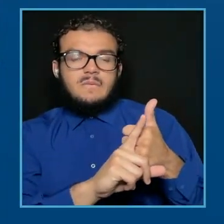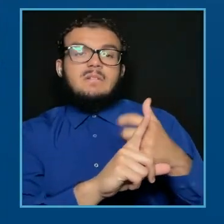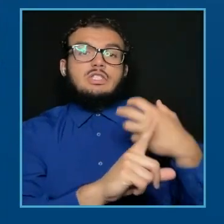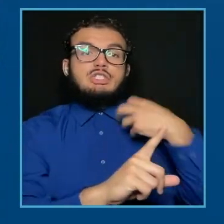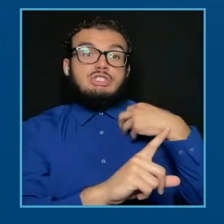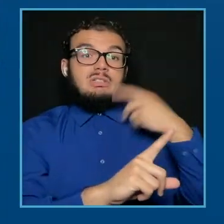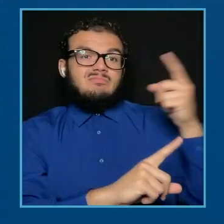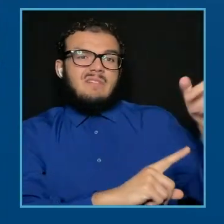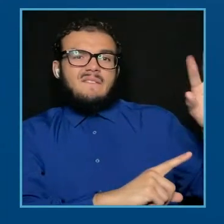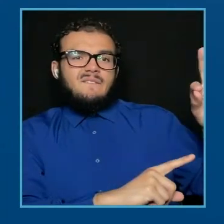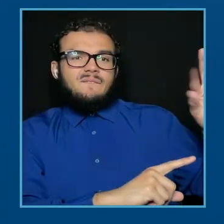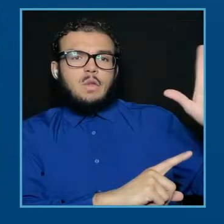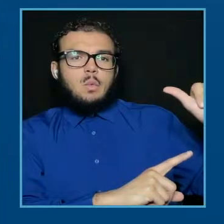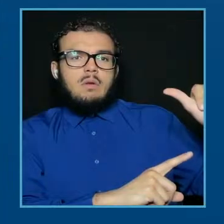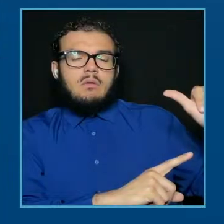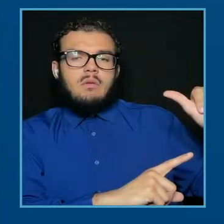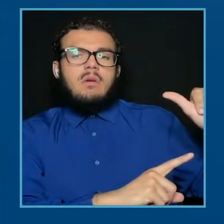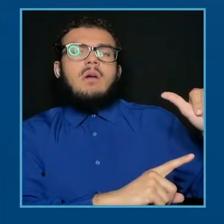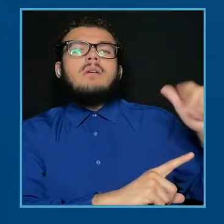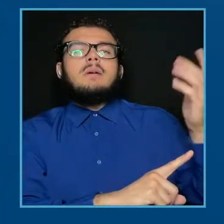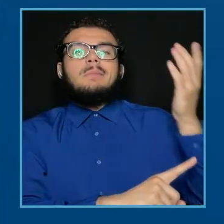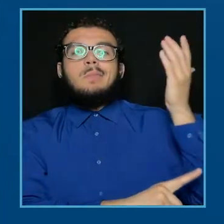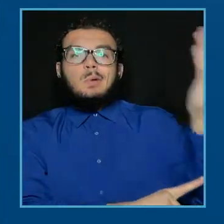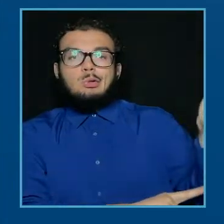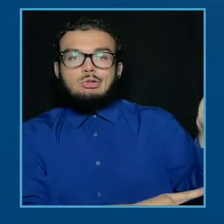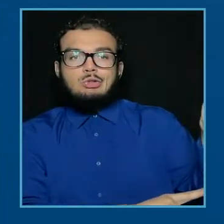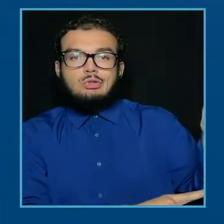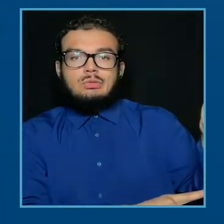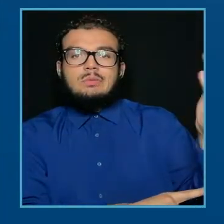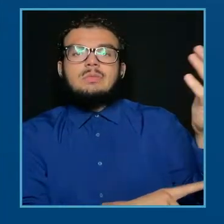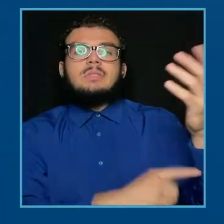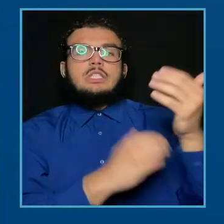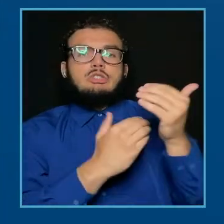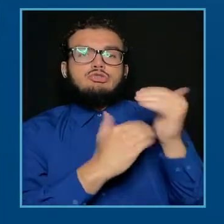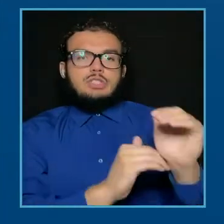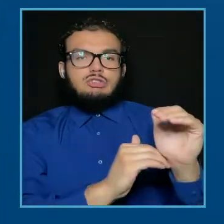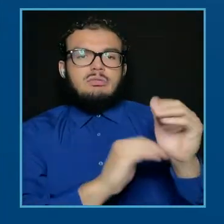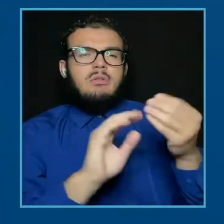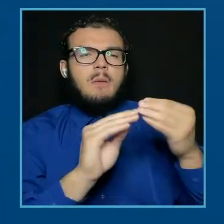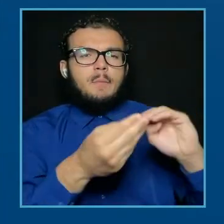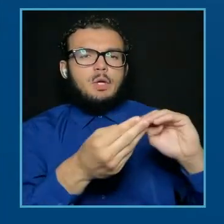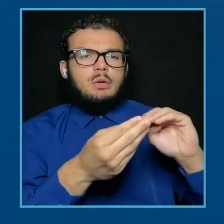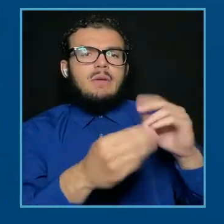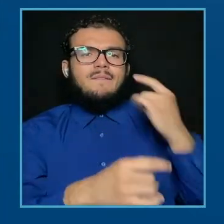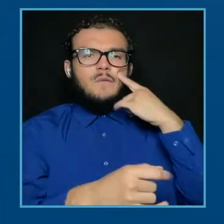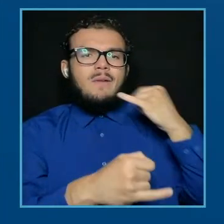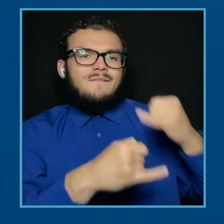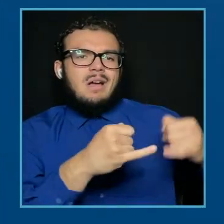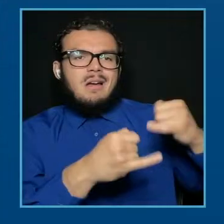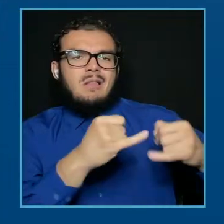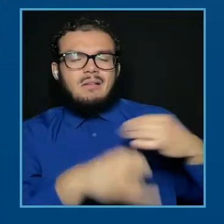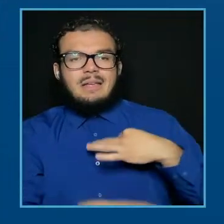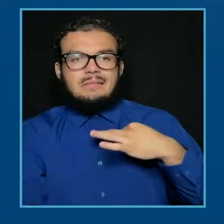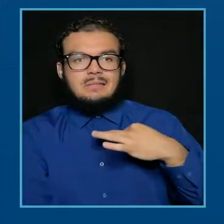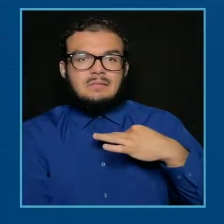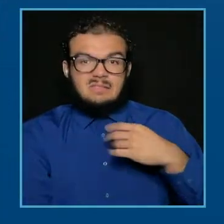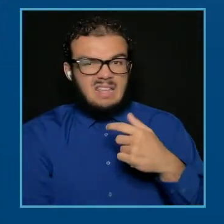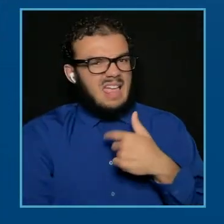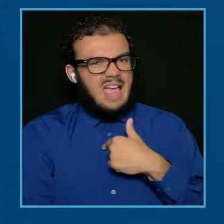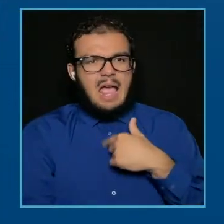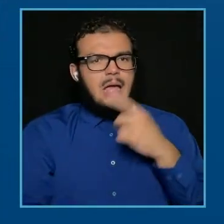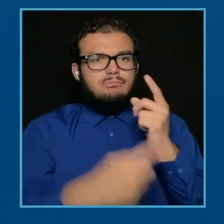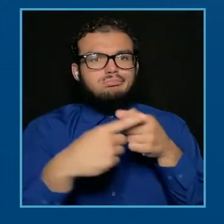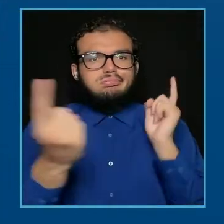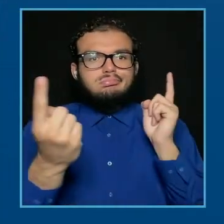Florida made a motion to restrict the number of final candidates, I actually objected to that